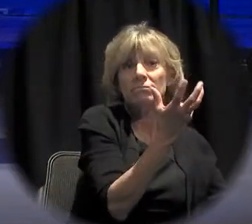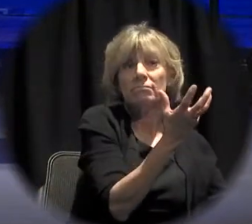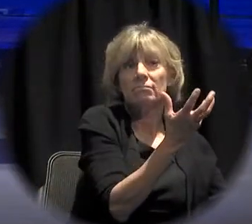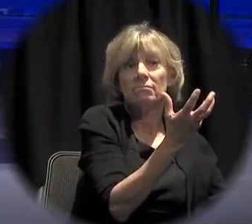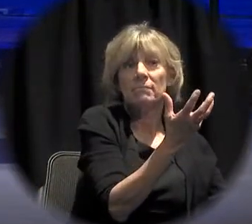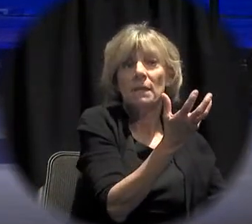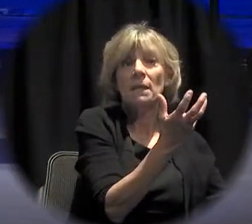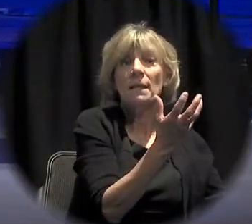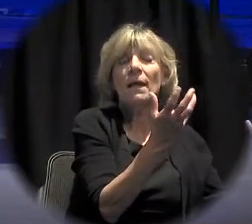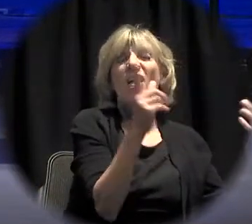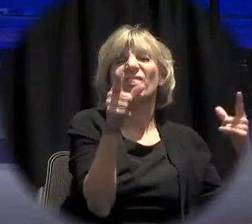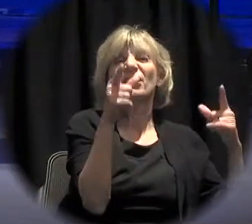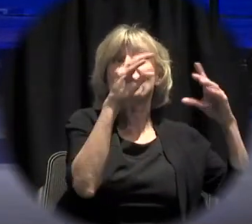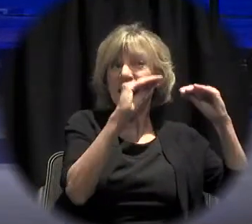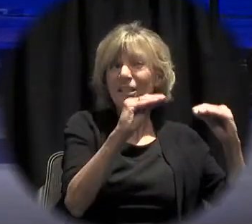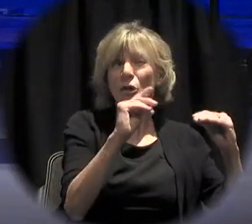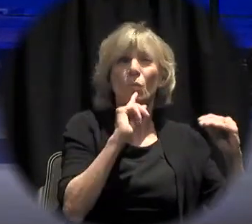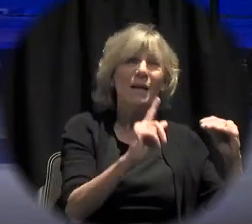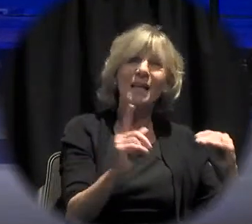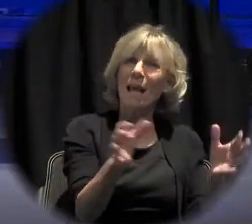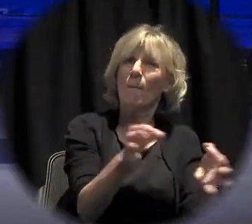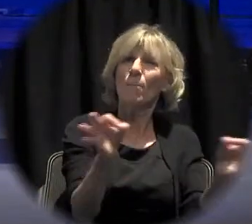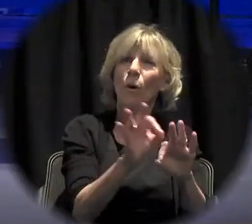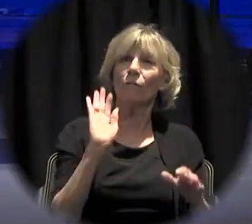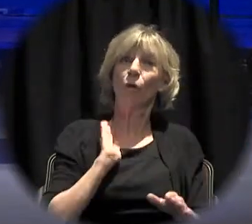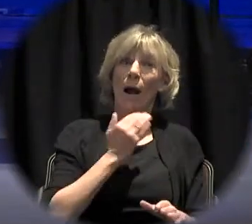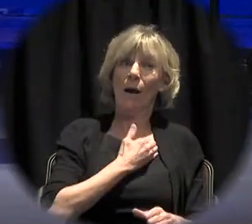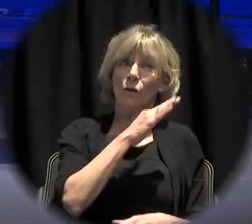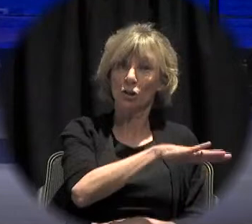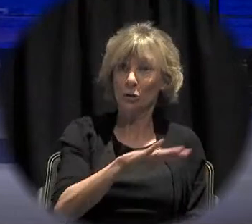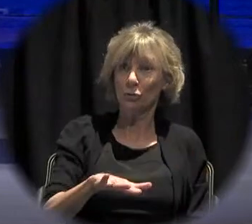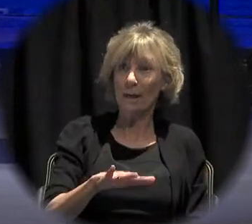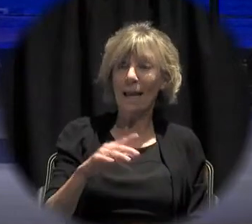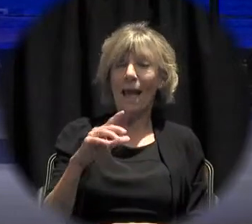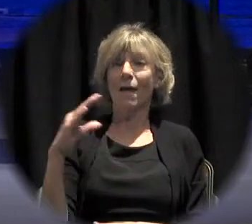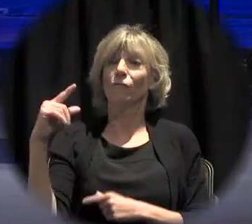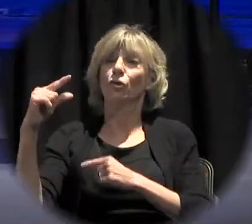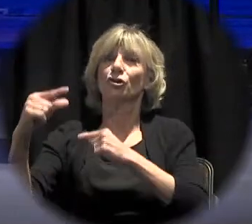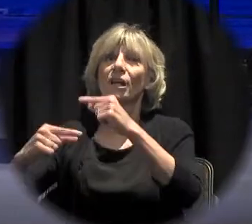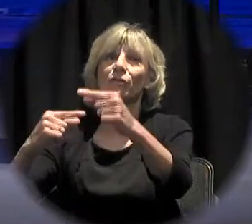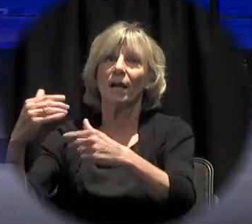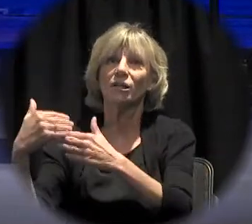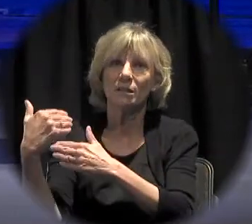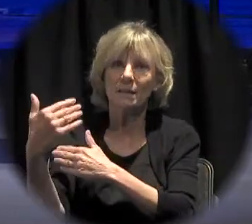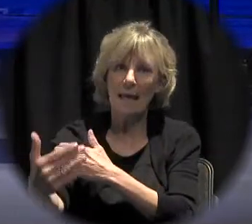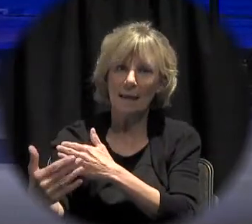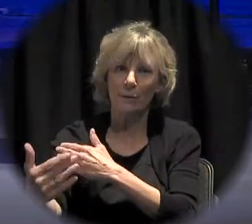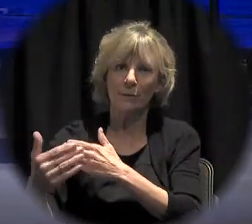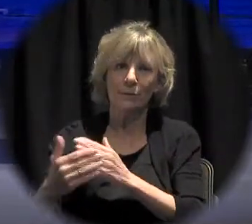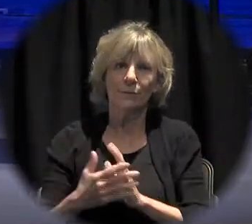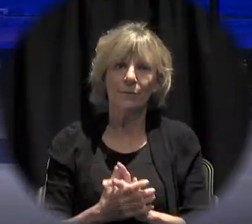so important for our children and for the generations to come. There's a lot at stake.